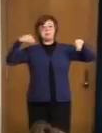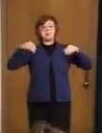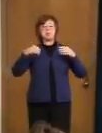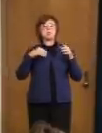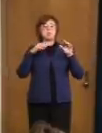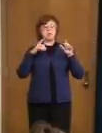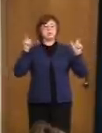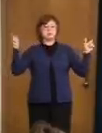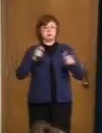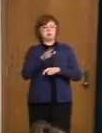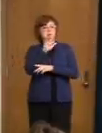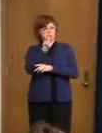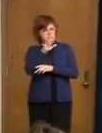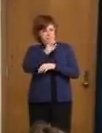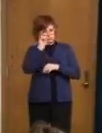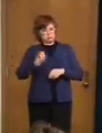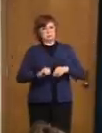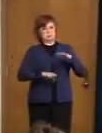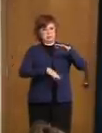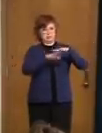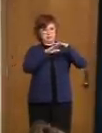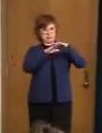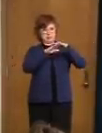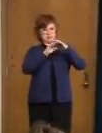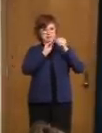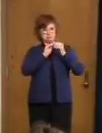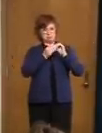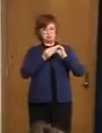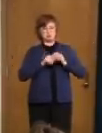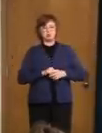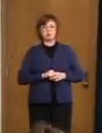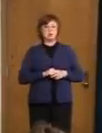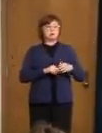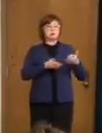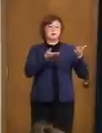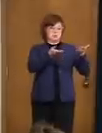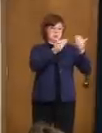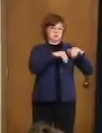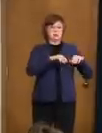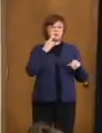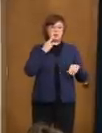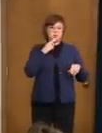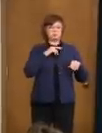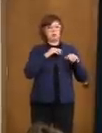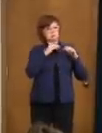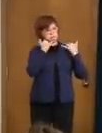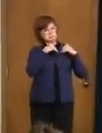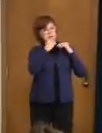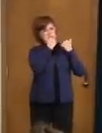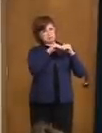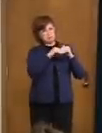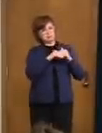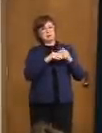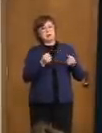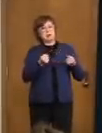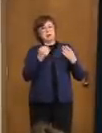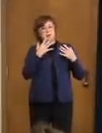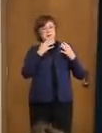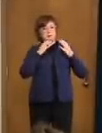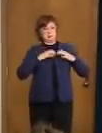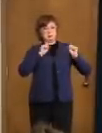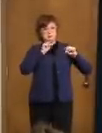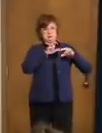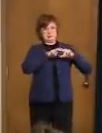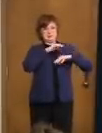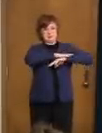reduced to 25% capacity. Restaurants continue to be limited to 4 customers per table and